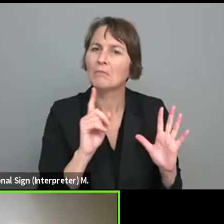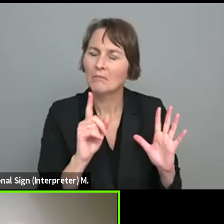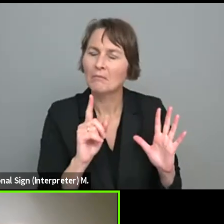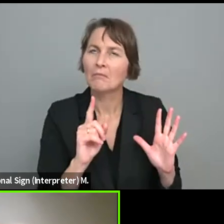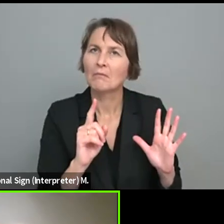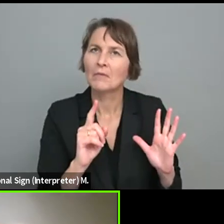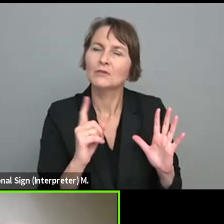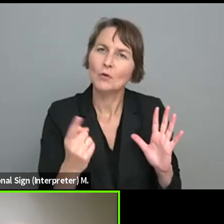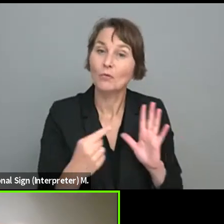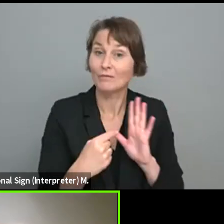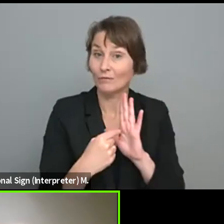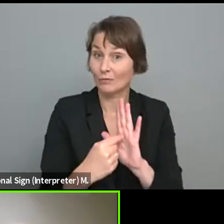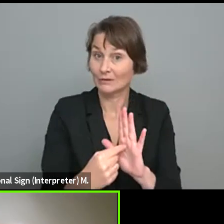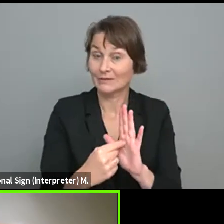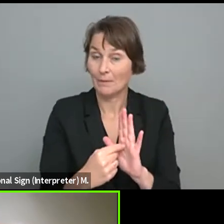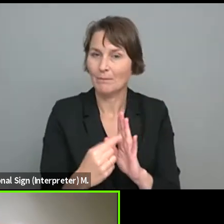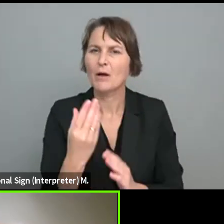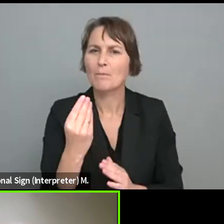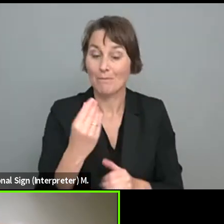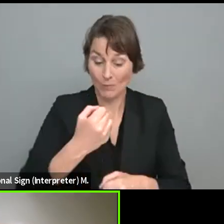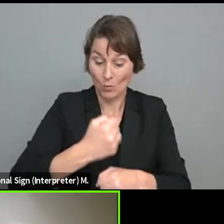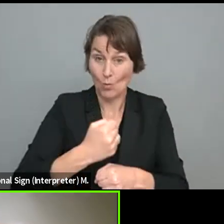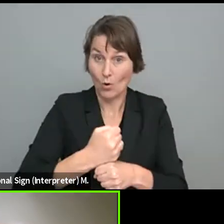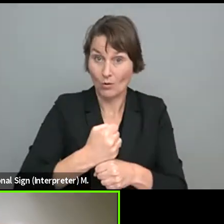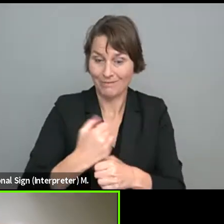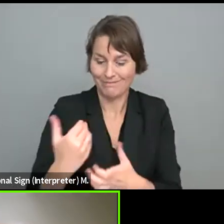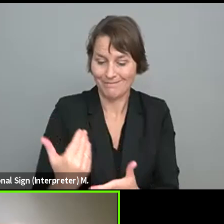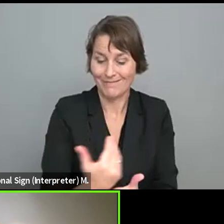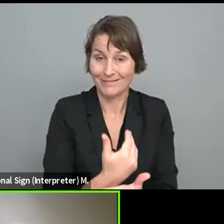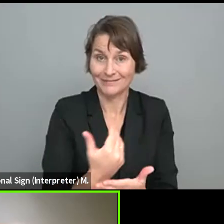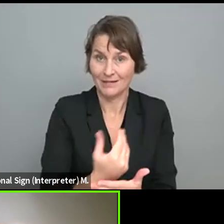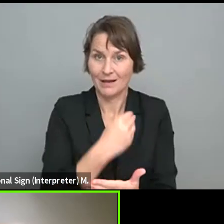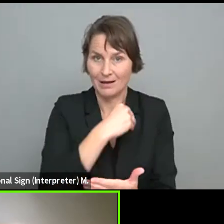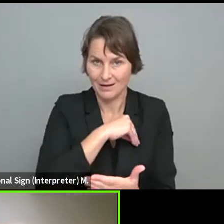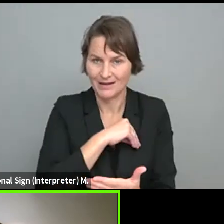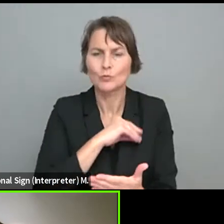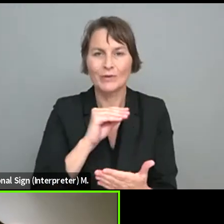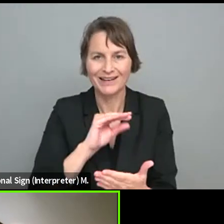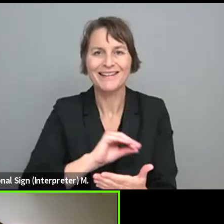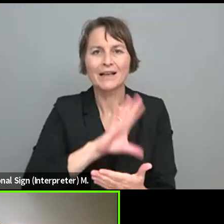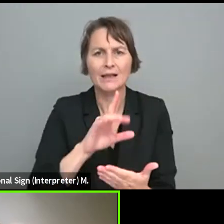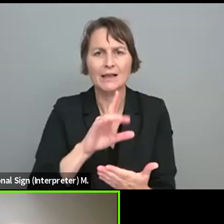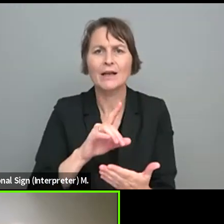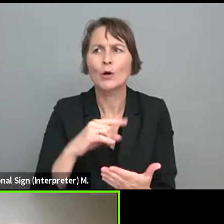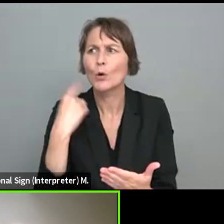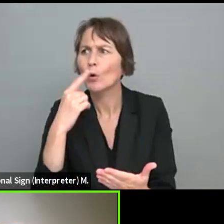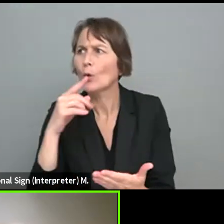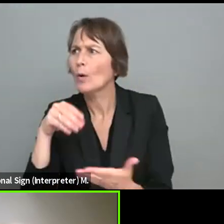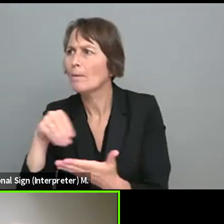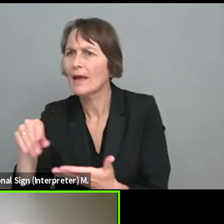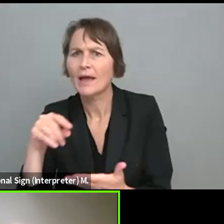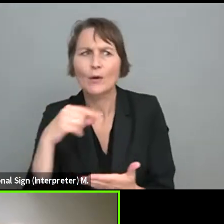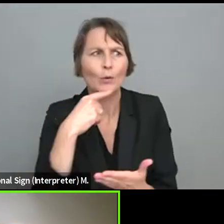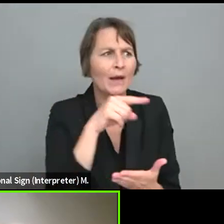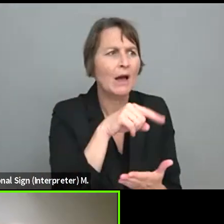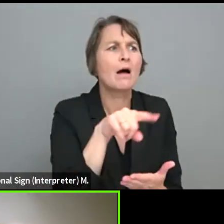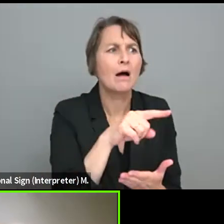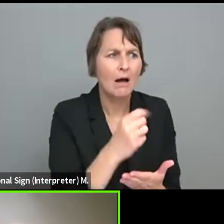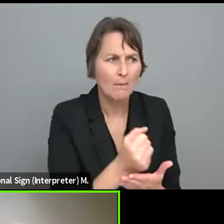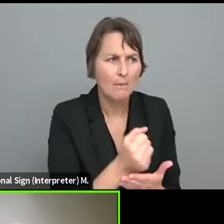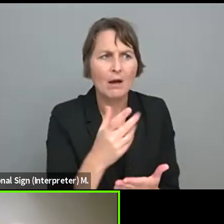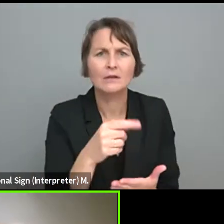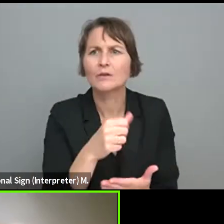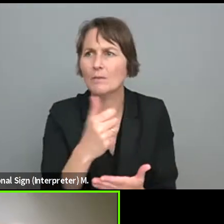bringing salaries really to the surface. That's a key area. Really, whether it's publishing figures or